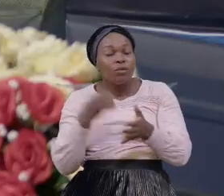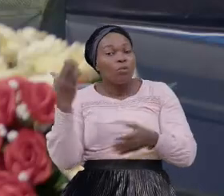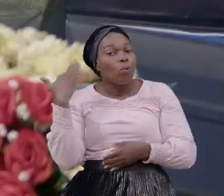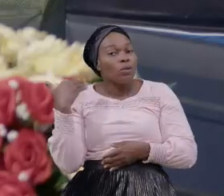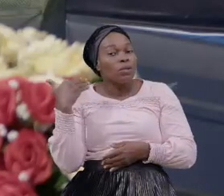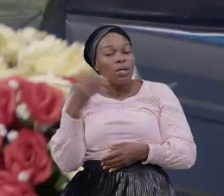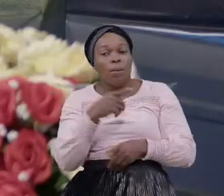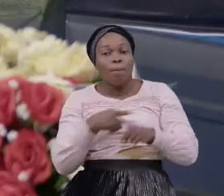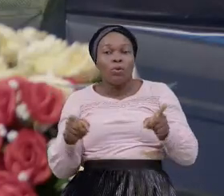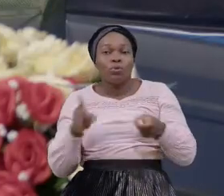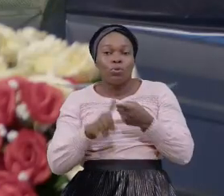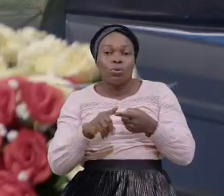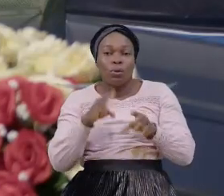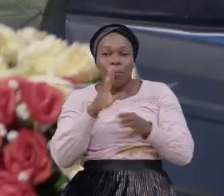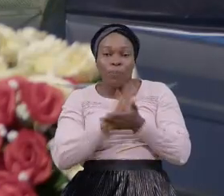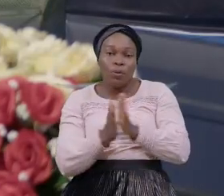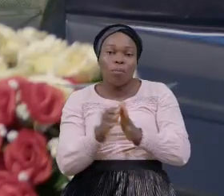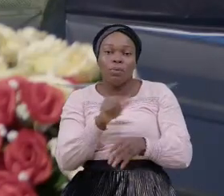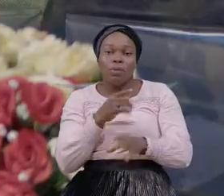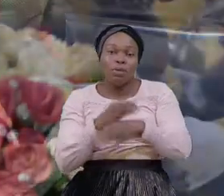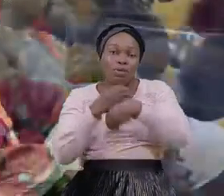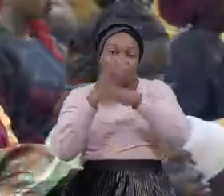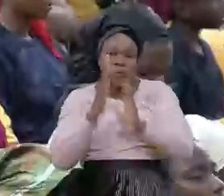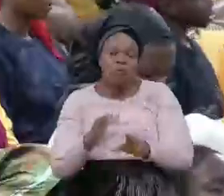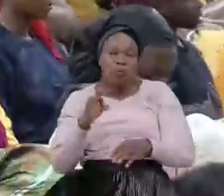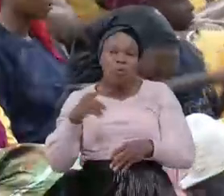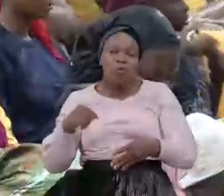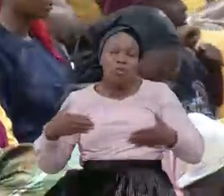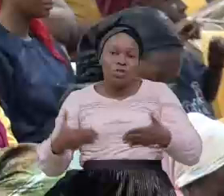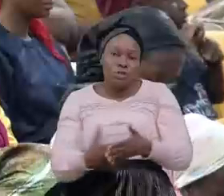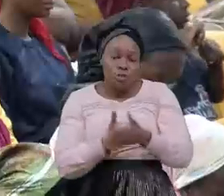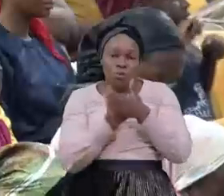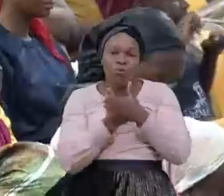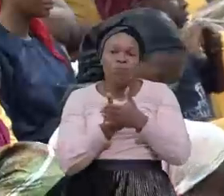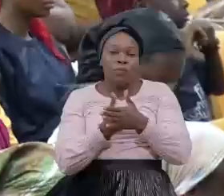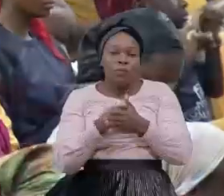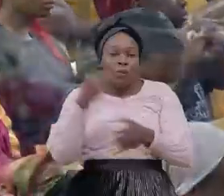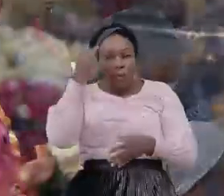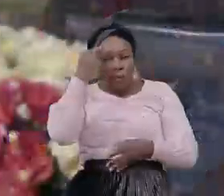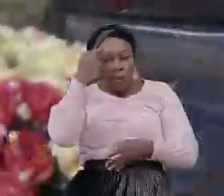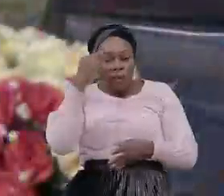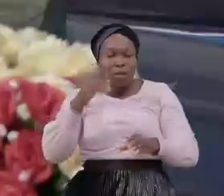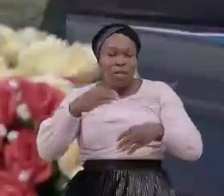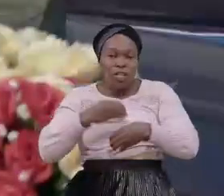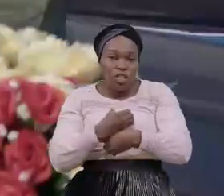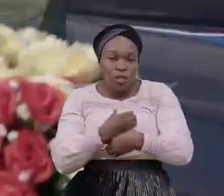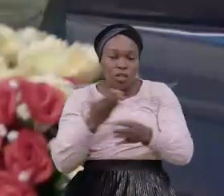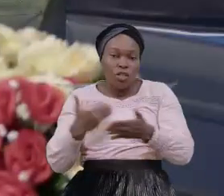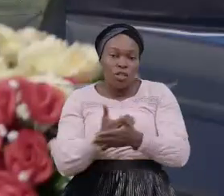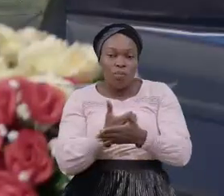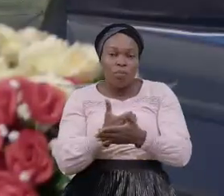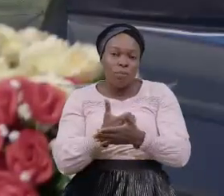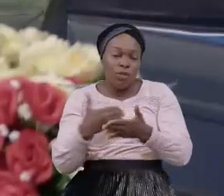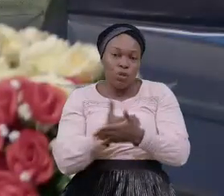the creator of a new initiative, the creator of a new plan. Because you can see